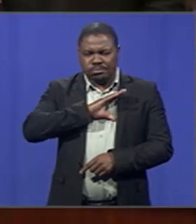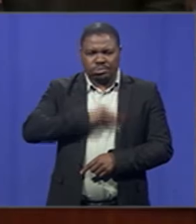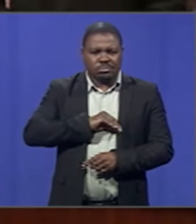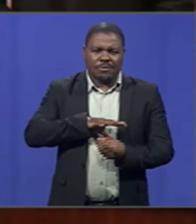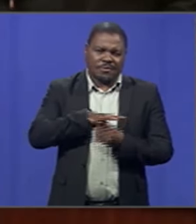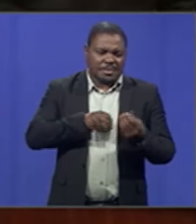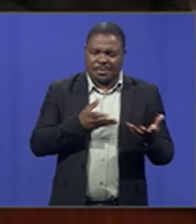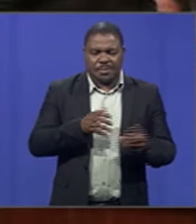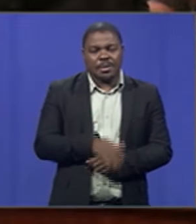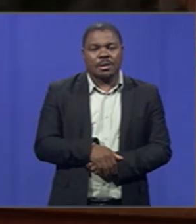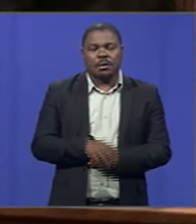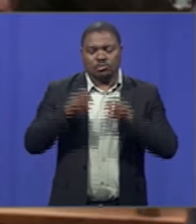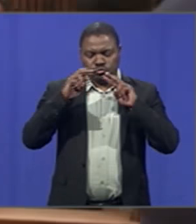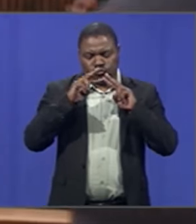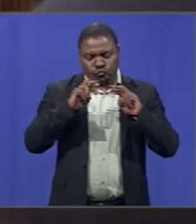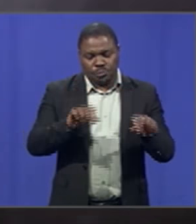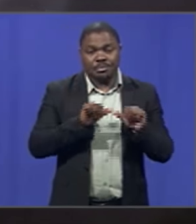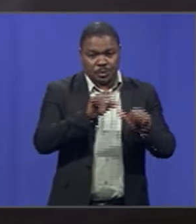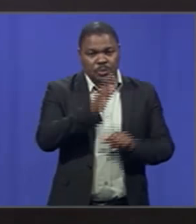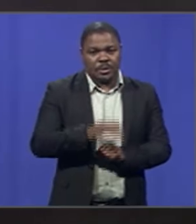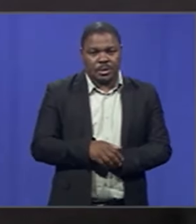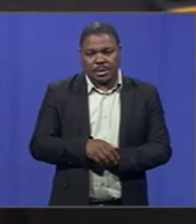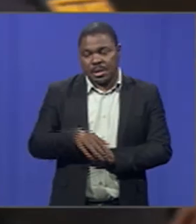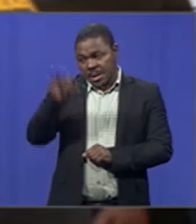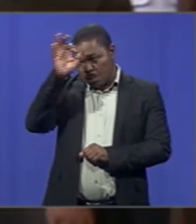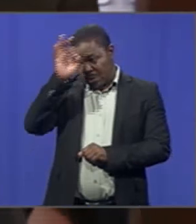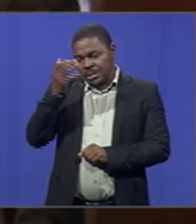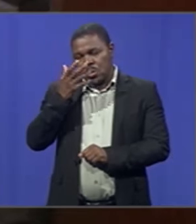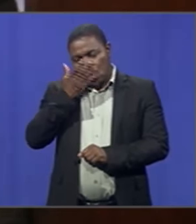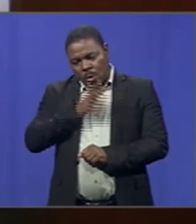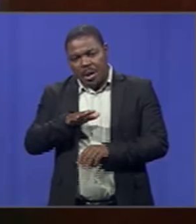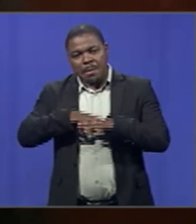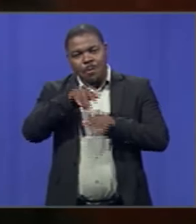family. Dipatlisiso di tswelela pele mapodisi a mo motlhaleng gape wa